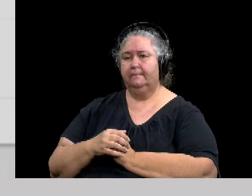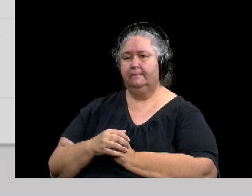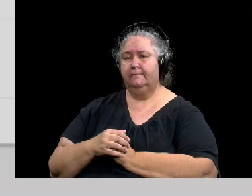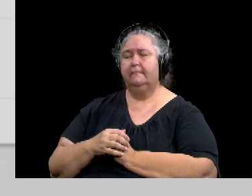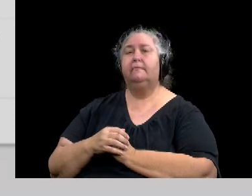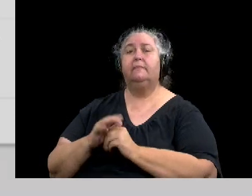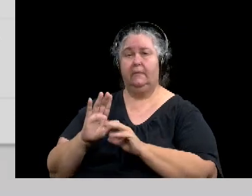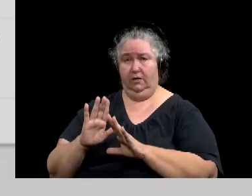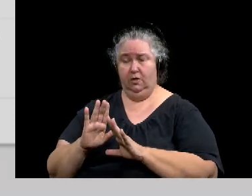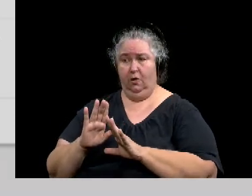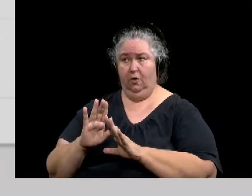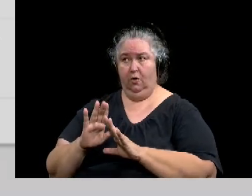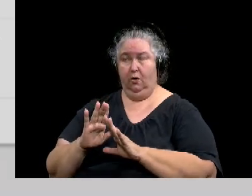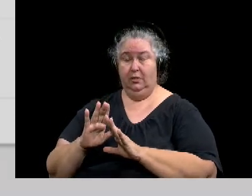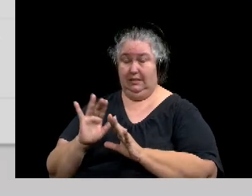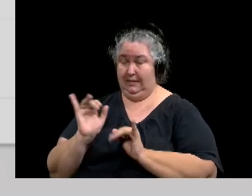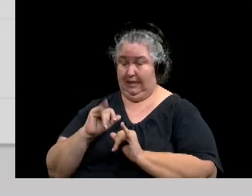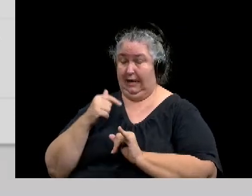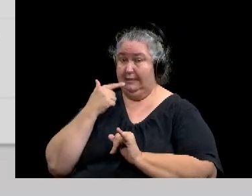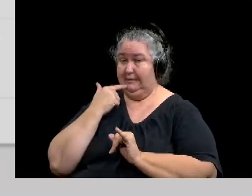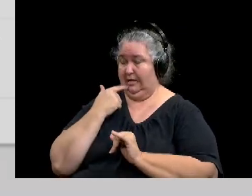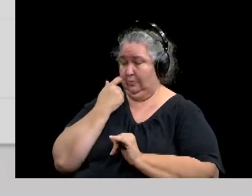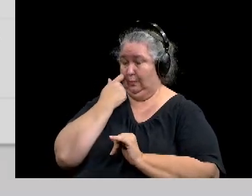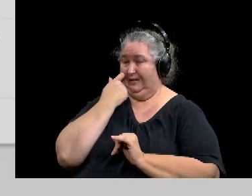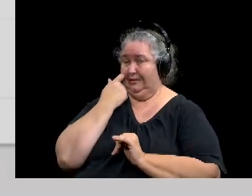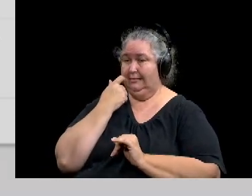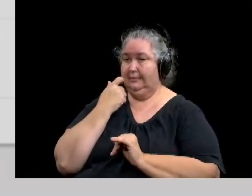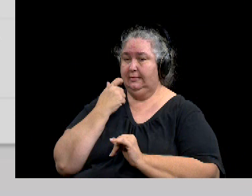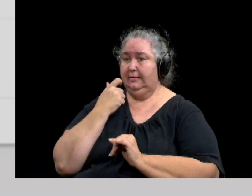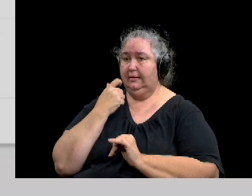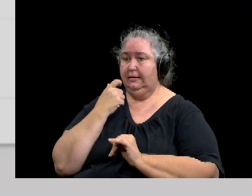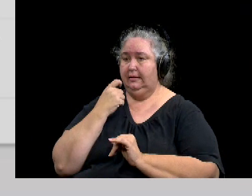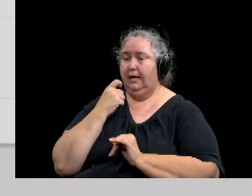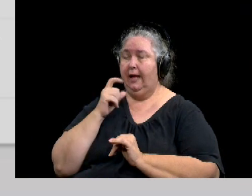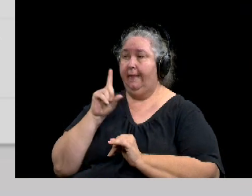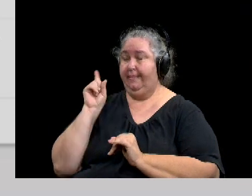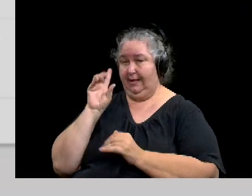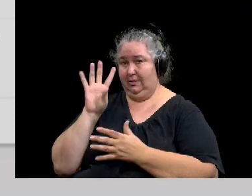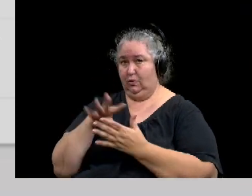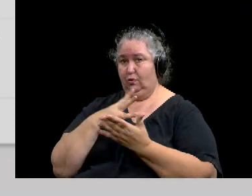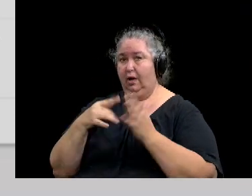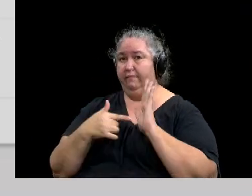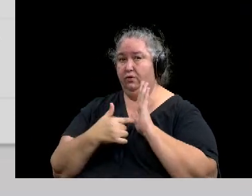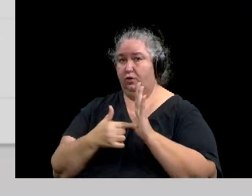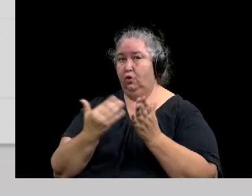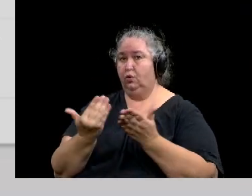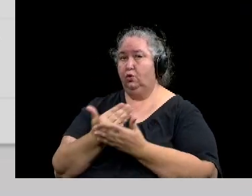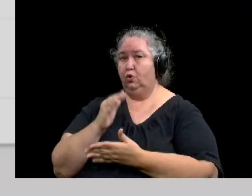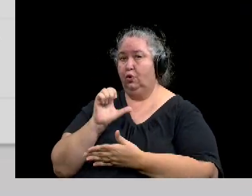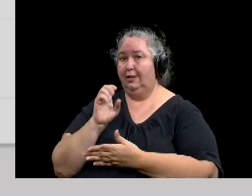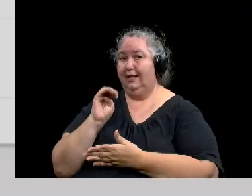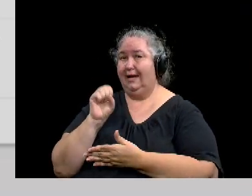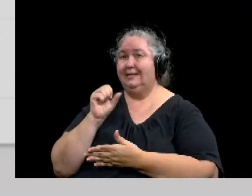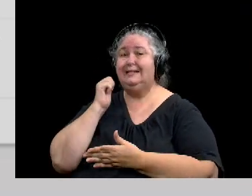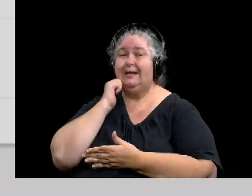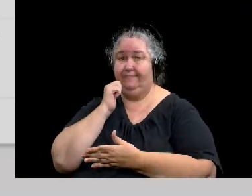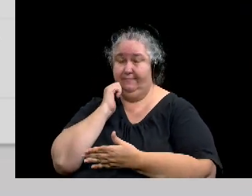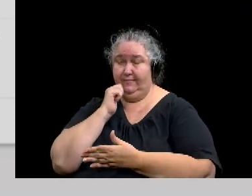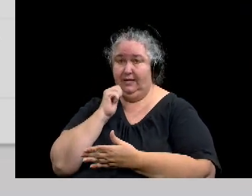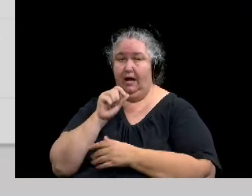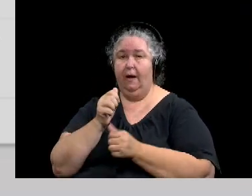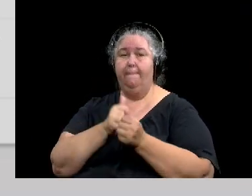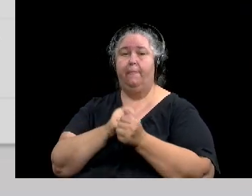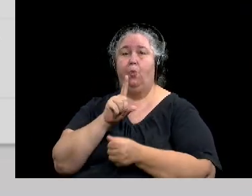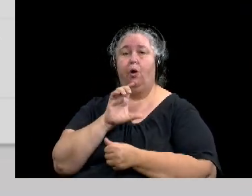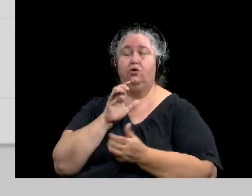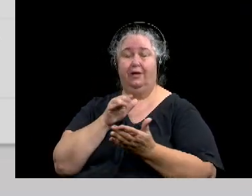So as I've shared previously, this graph depicts the new cases per day per